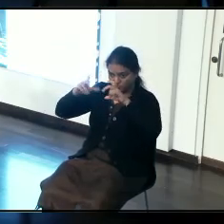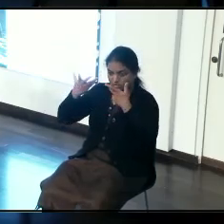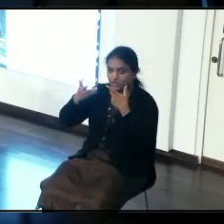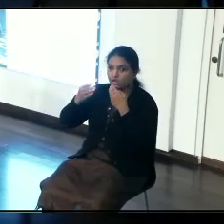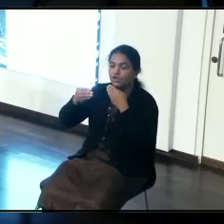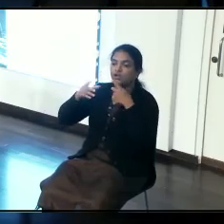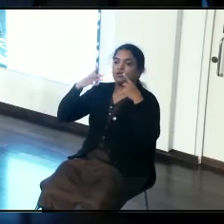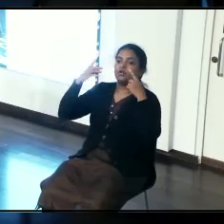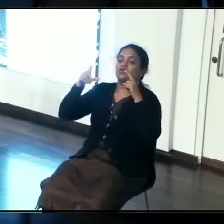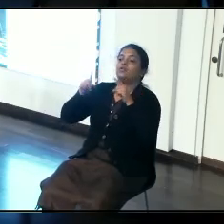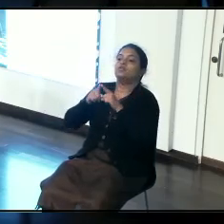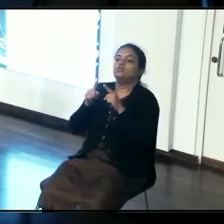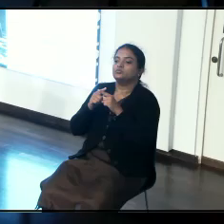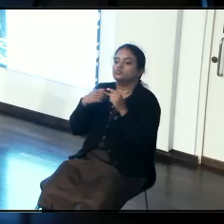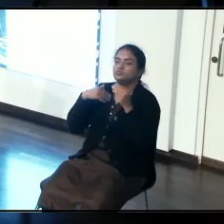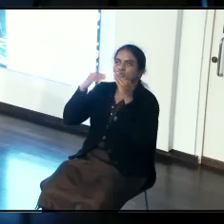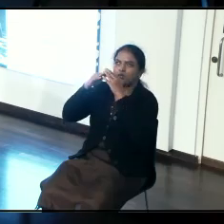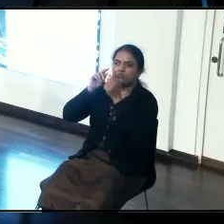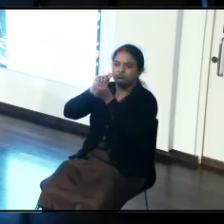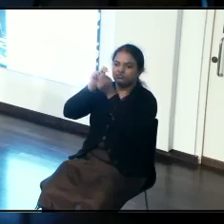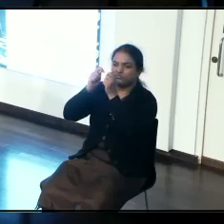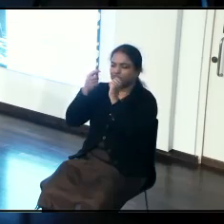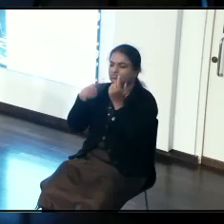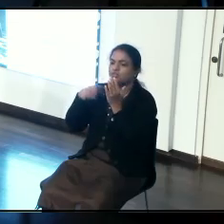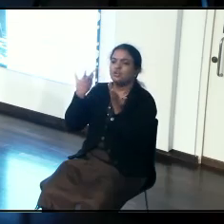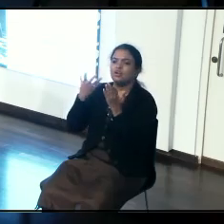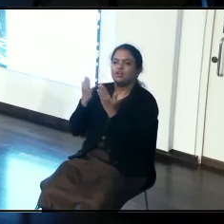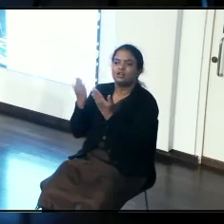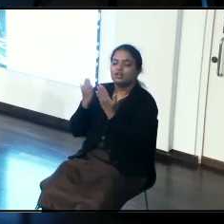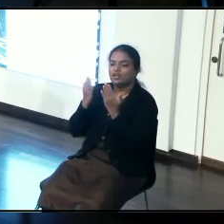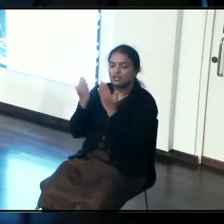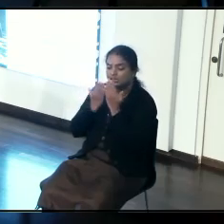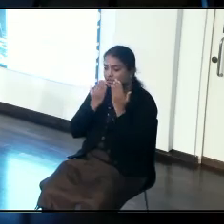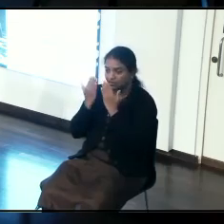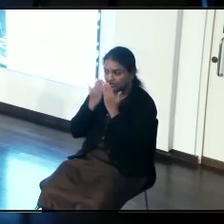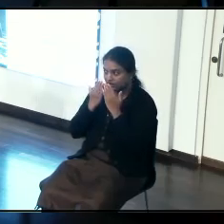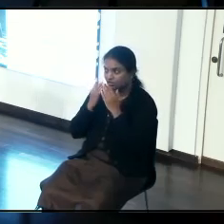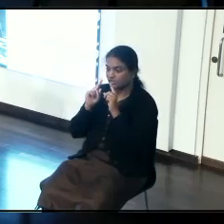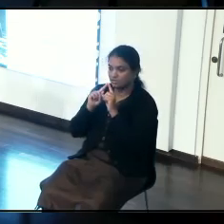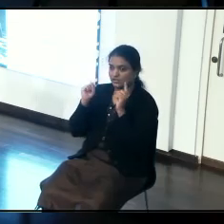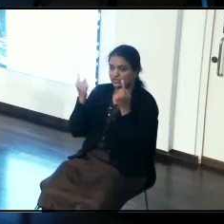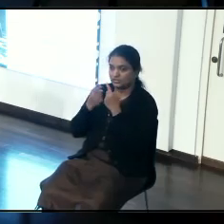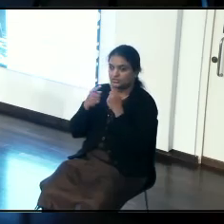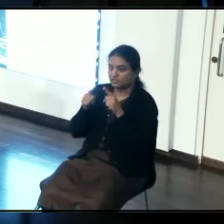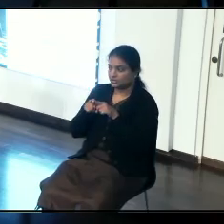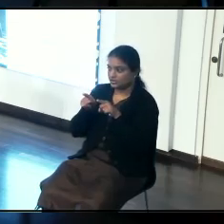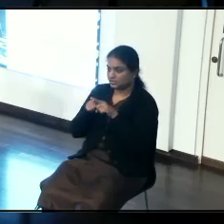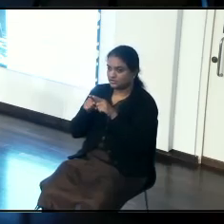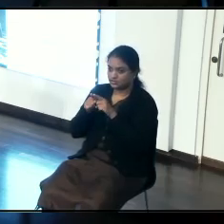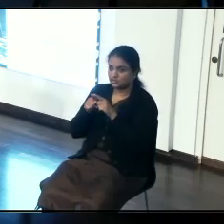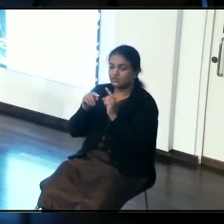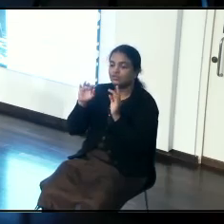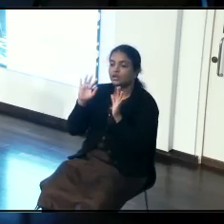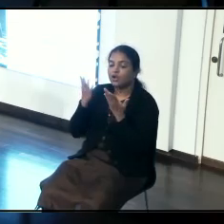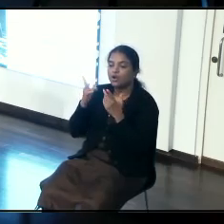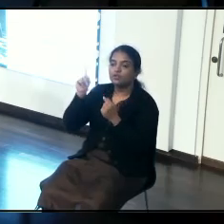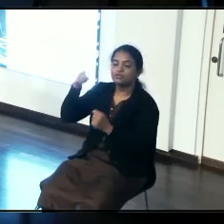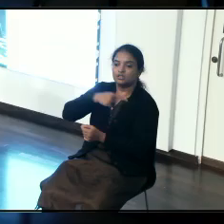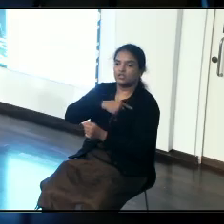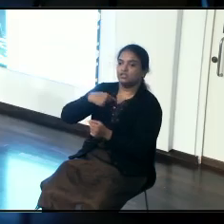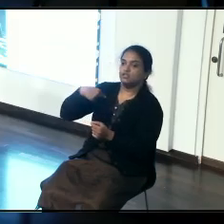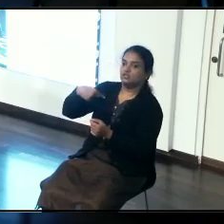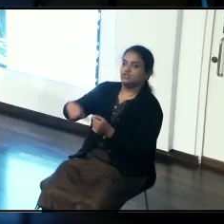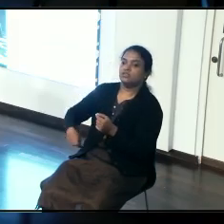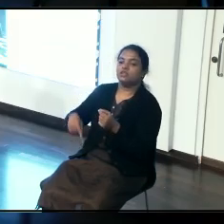details, be it the home altars, the reading rooms, the china ceramics.